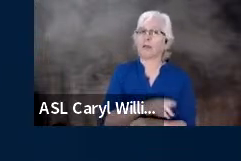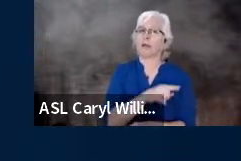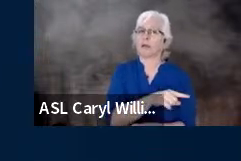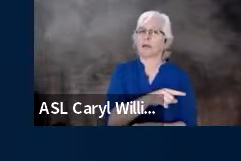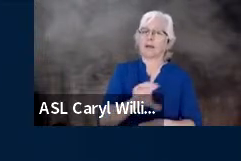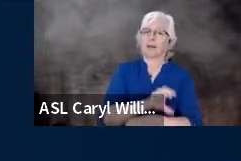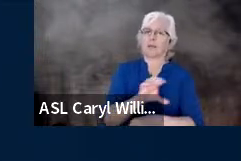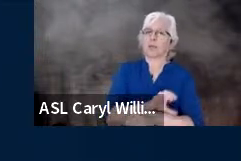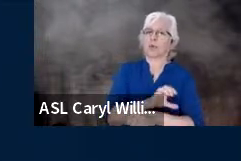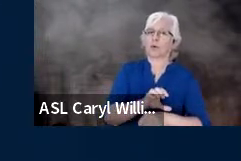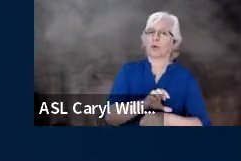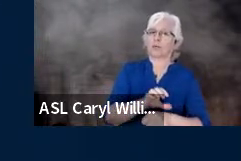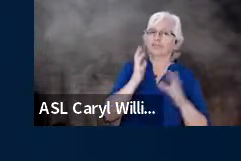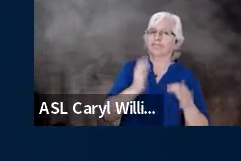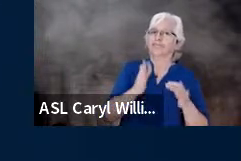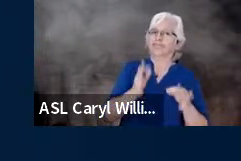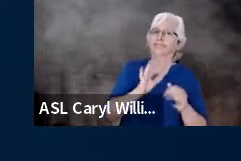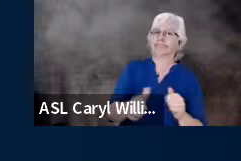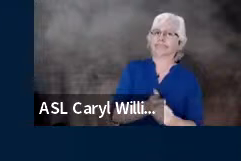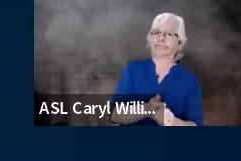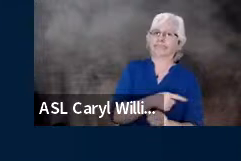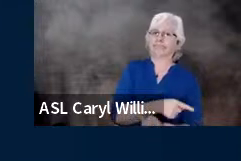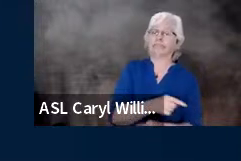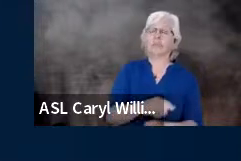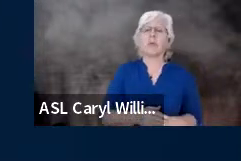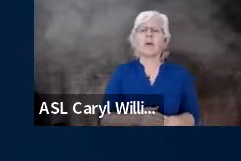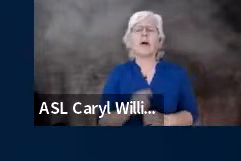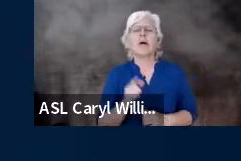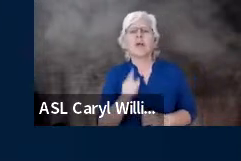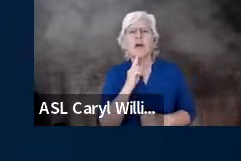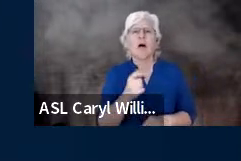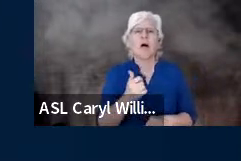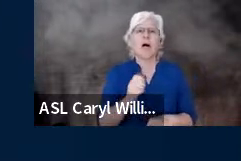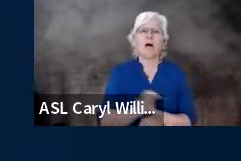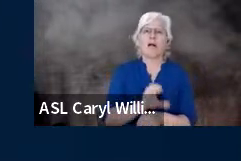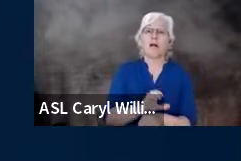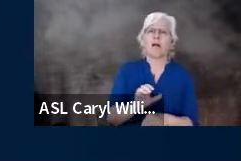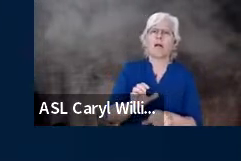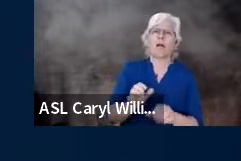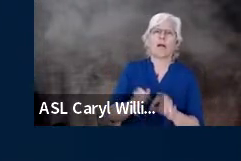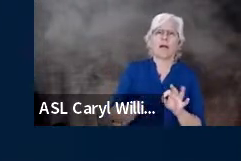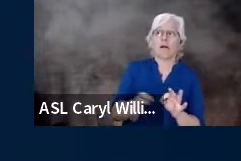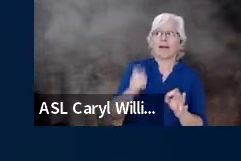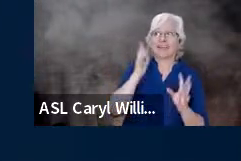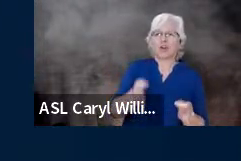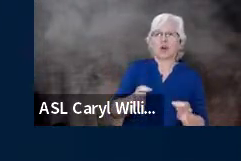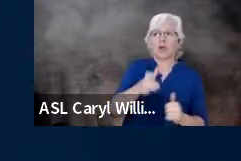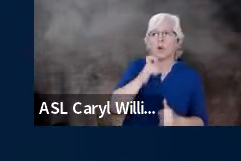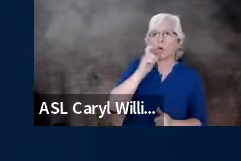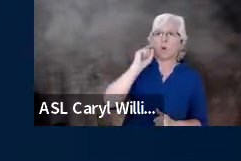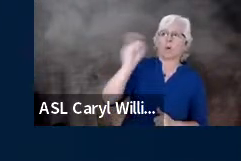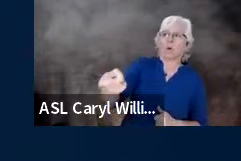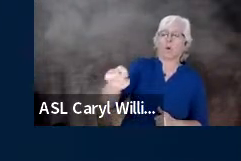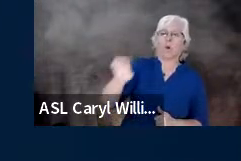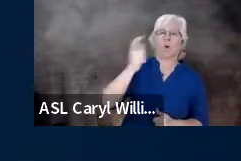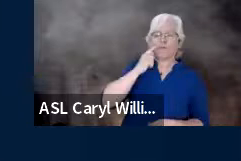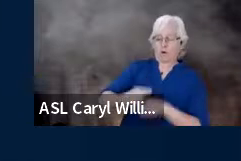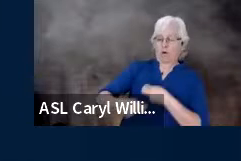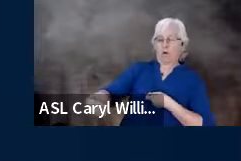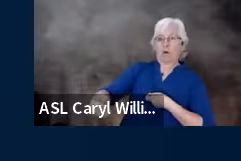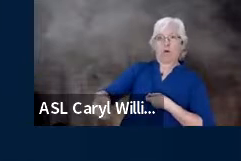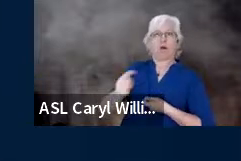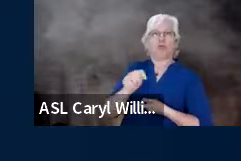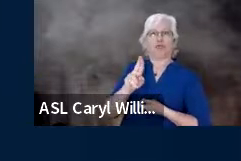system. There are algorithms that help determine who gets transplants and who's next in line for transplant.